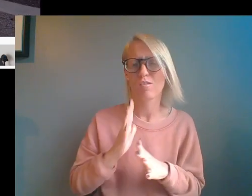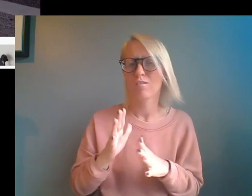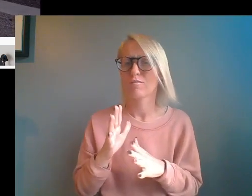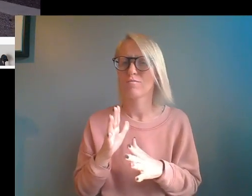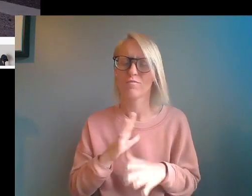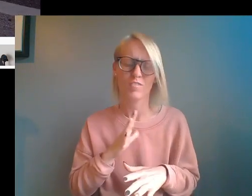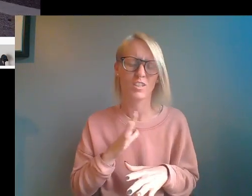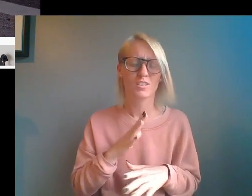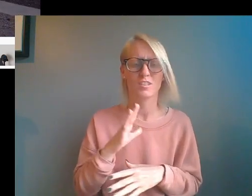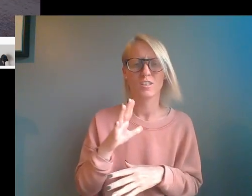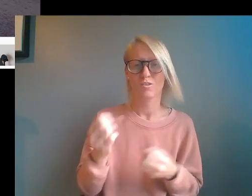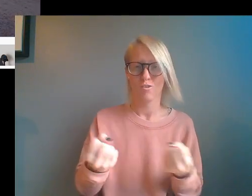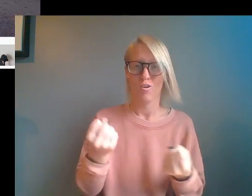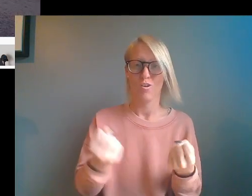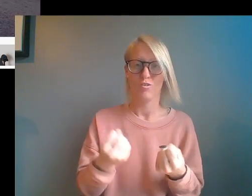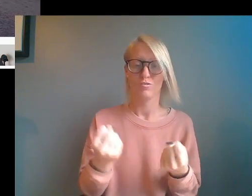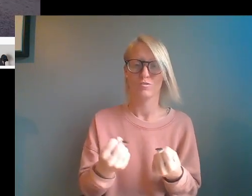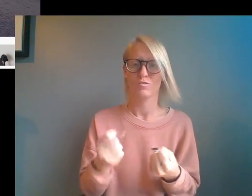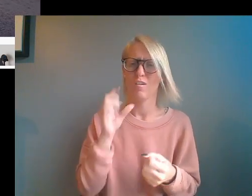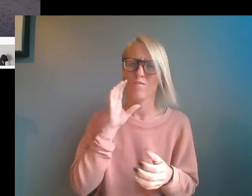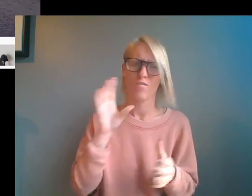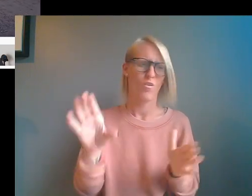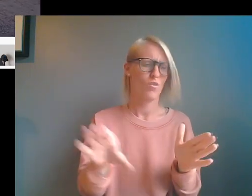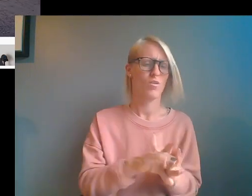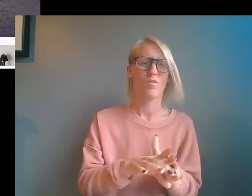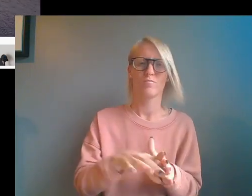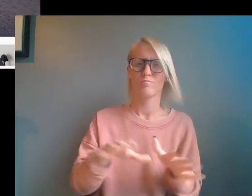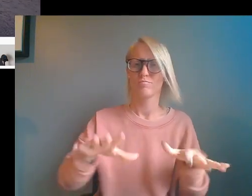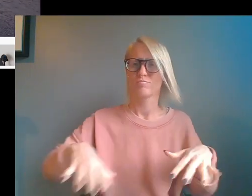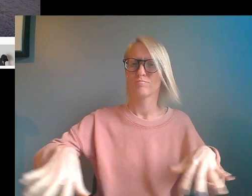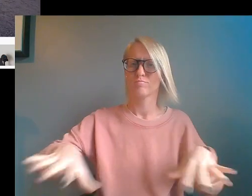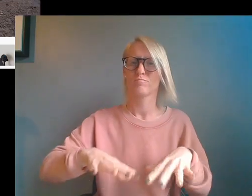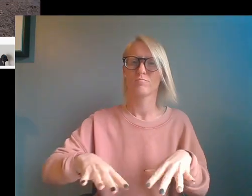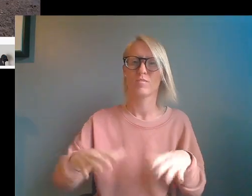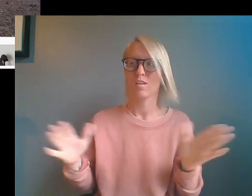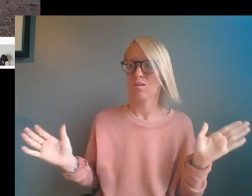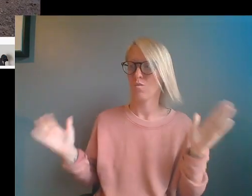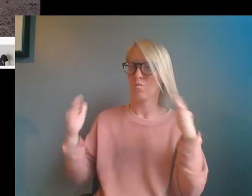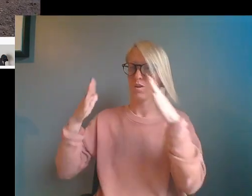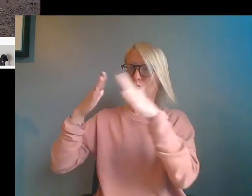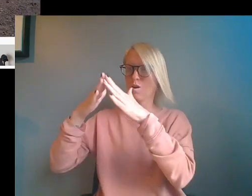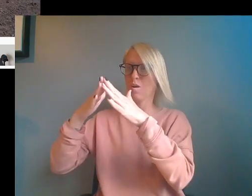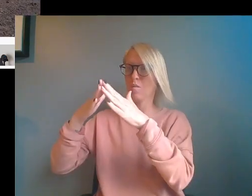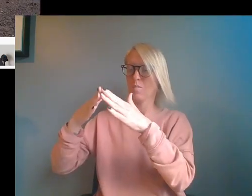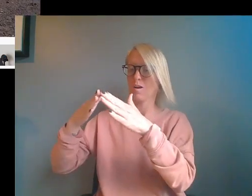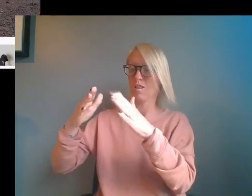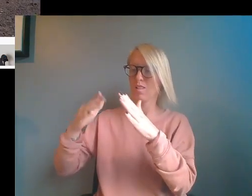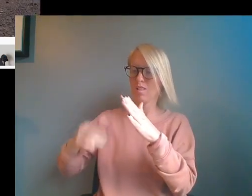is a really fun photo spot. All the classic cars and the wigwams behind it are awesome to see.